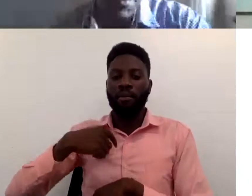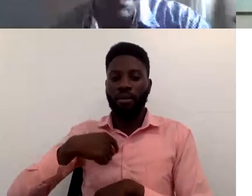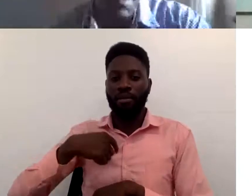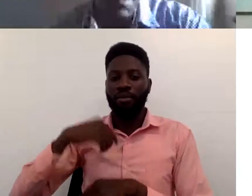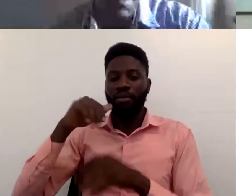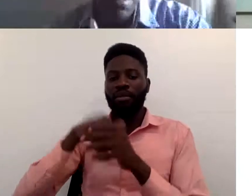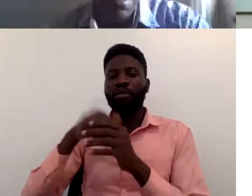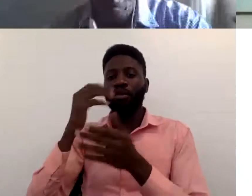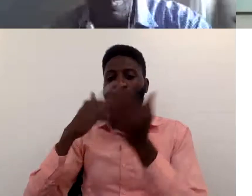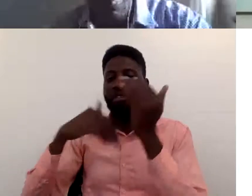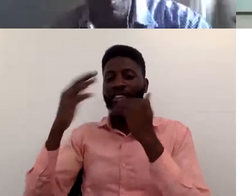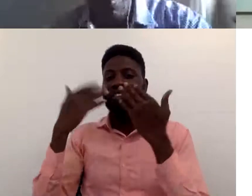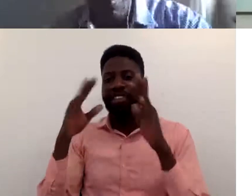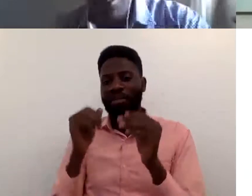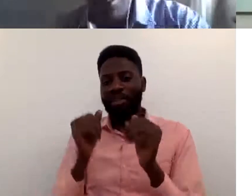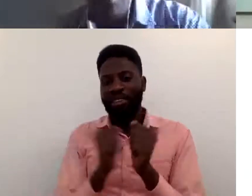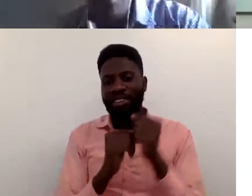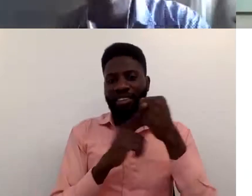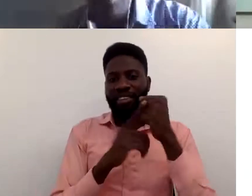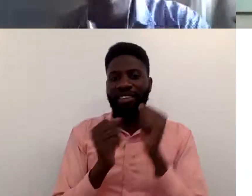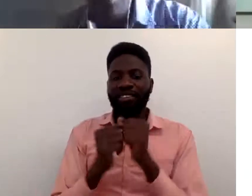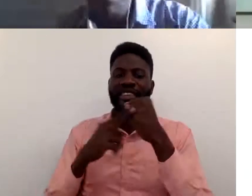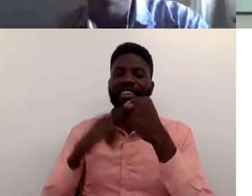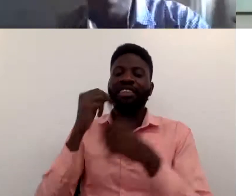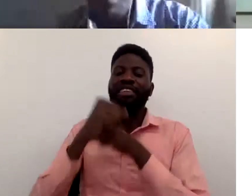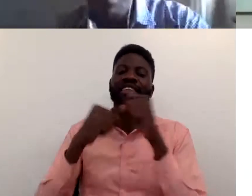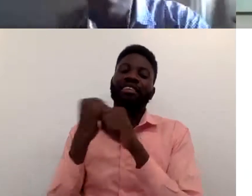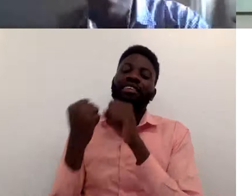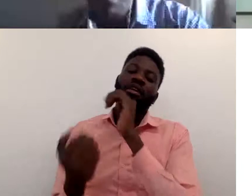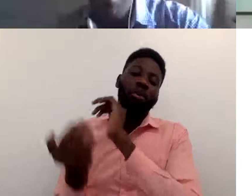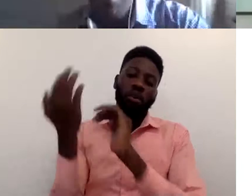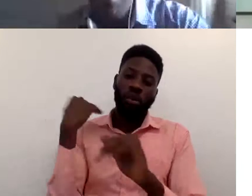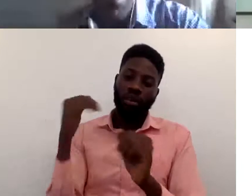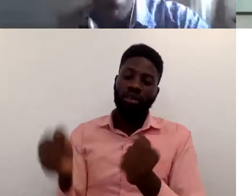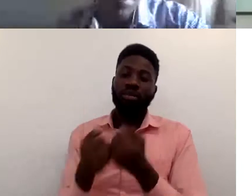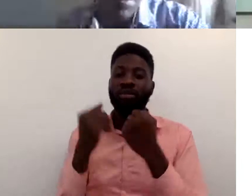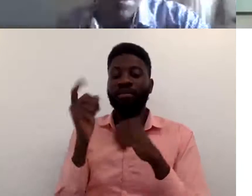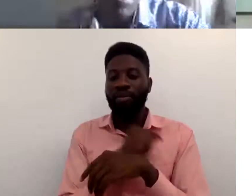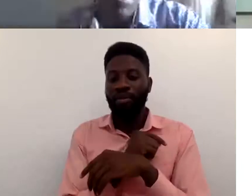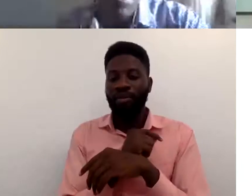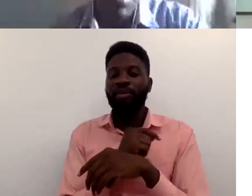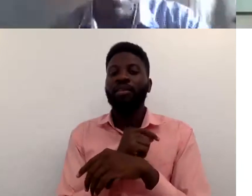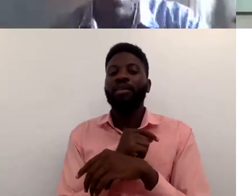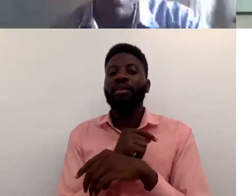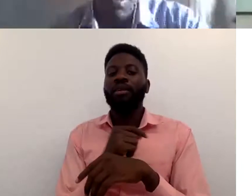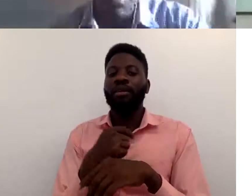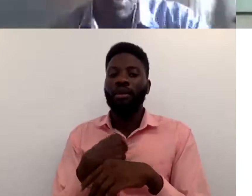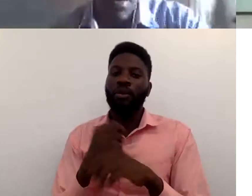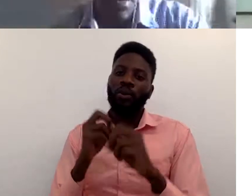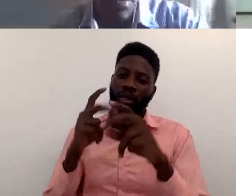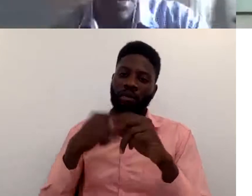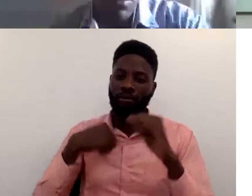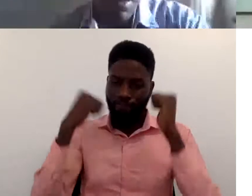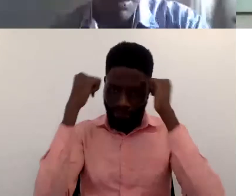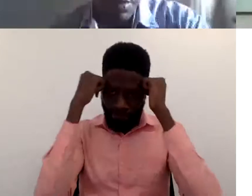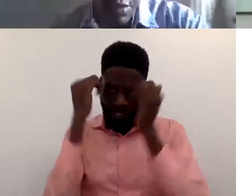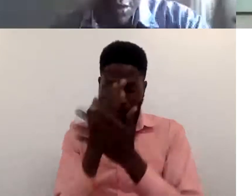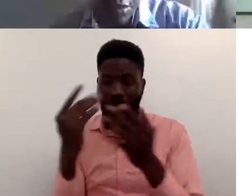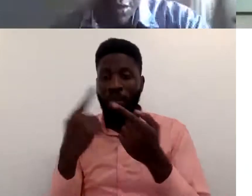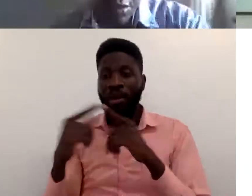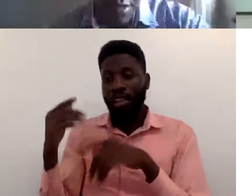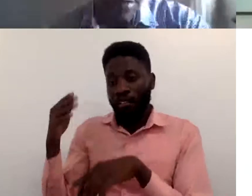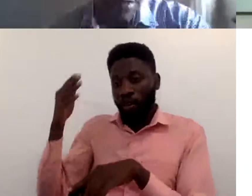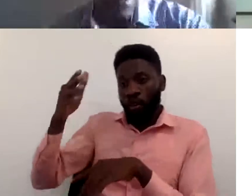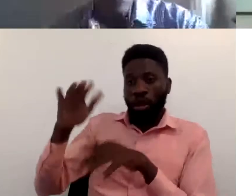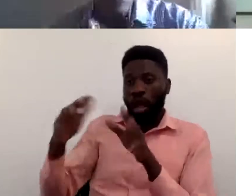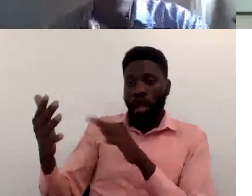16, 17 years ago. It's at that point where, fine, you've studied something, but you really don't know how your career will pan out.